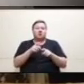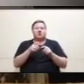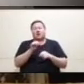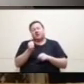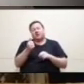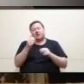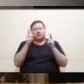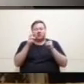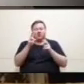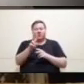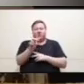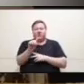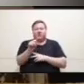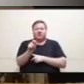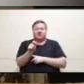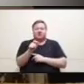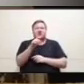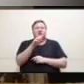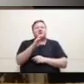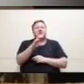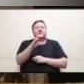VAT. CFO,